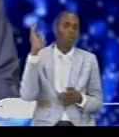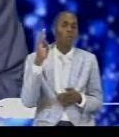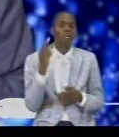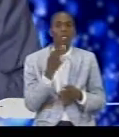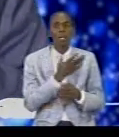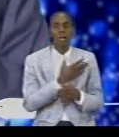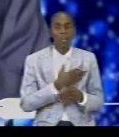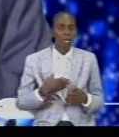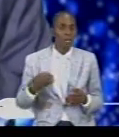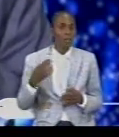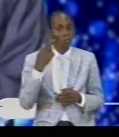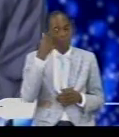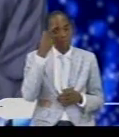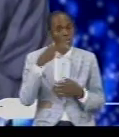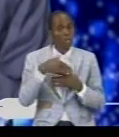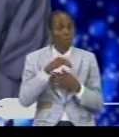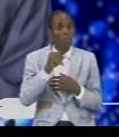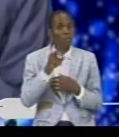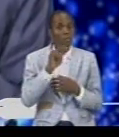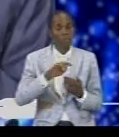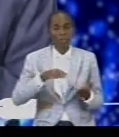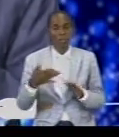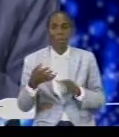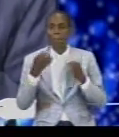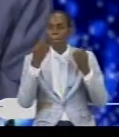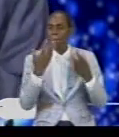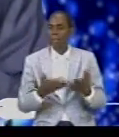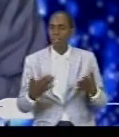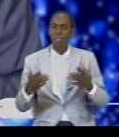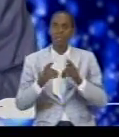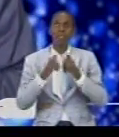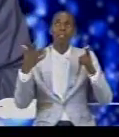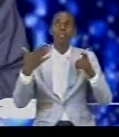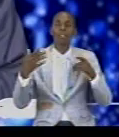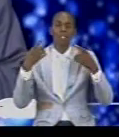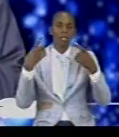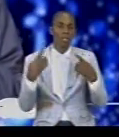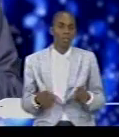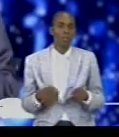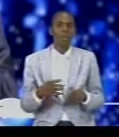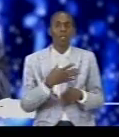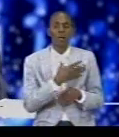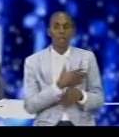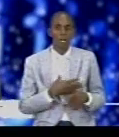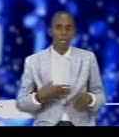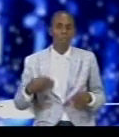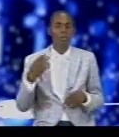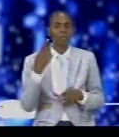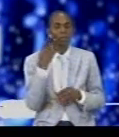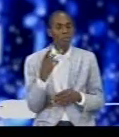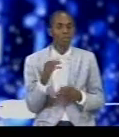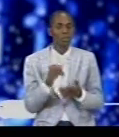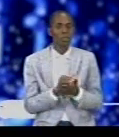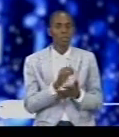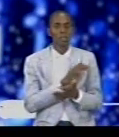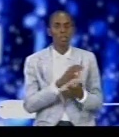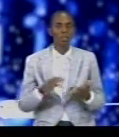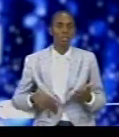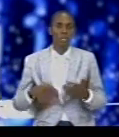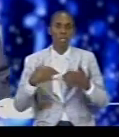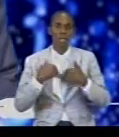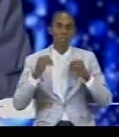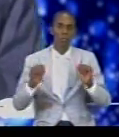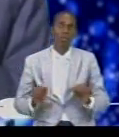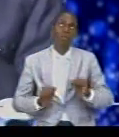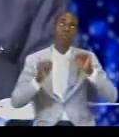many things happened. And so, but now that Christ has laid down his life for our redemption, for us who are